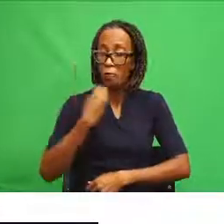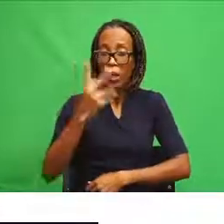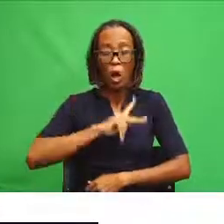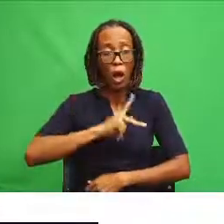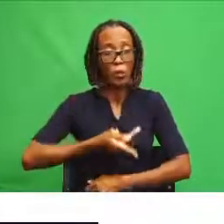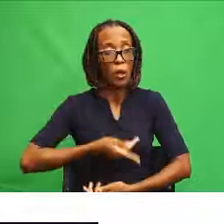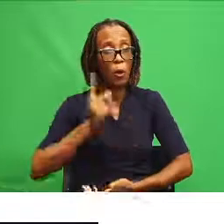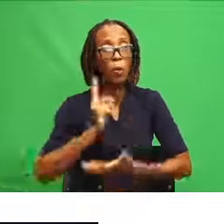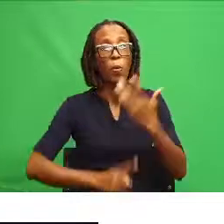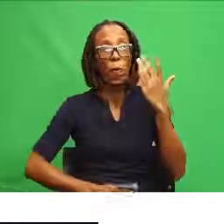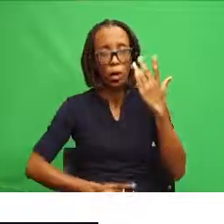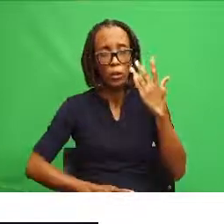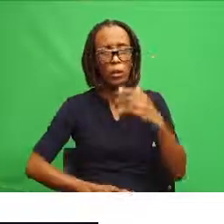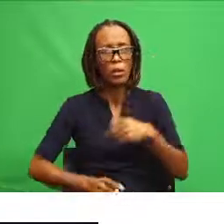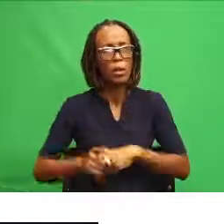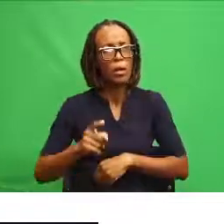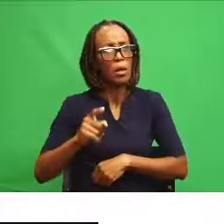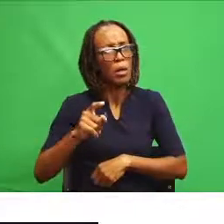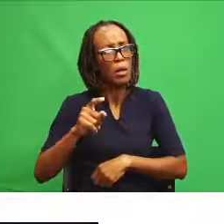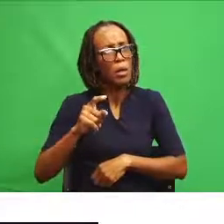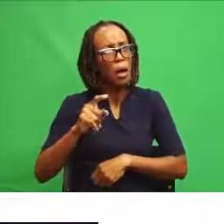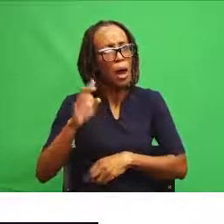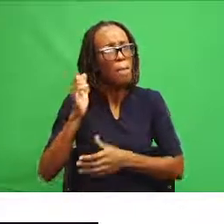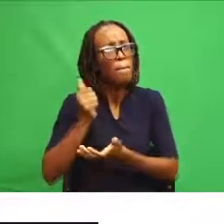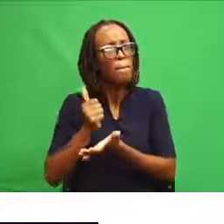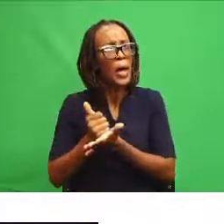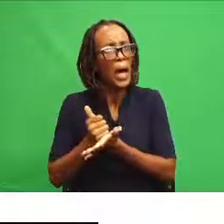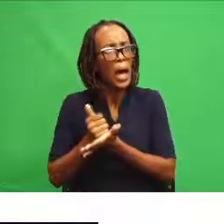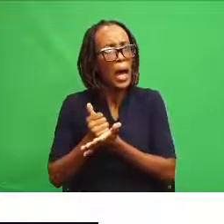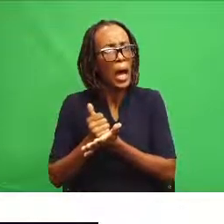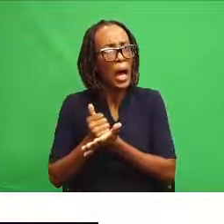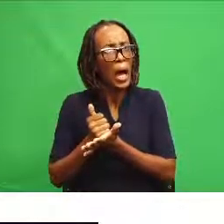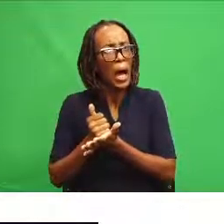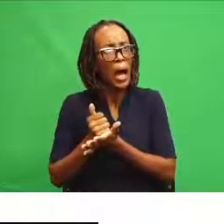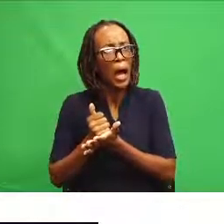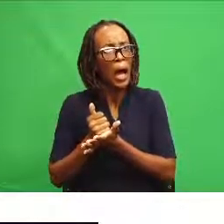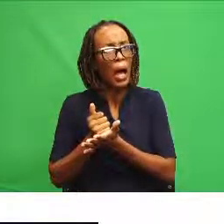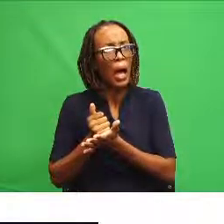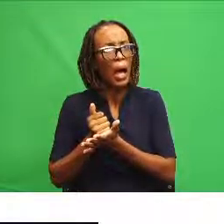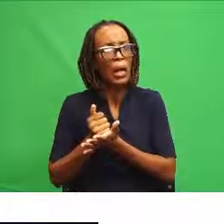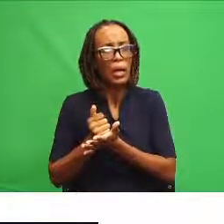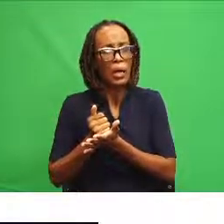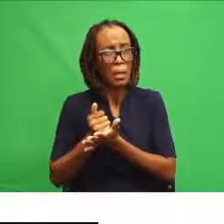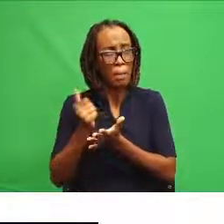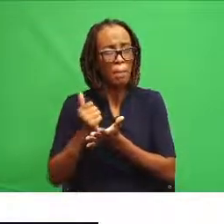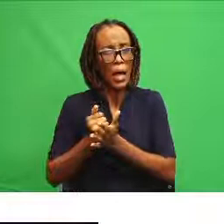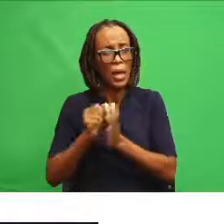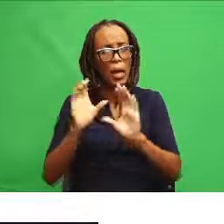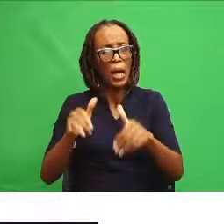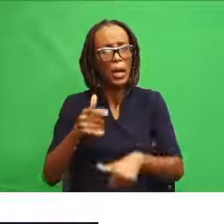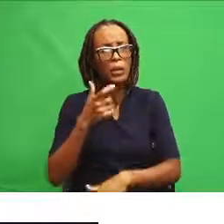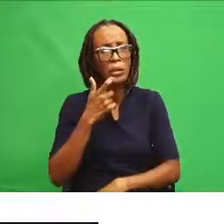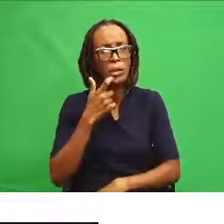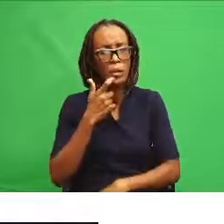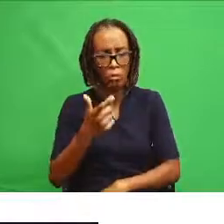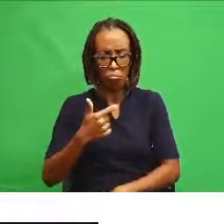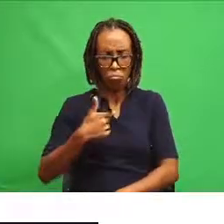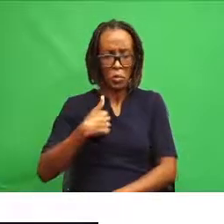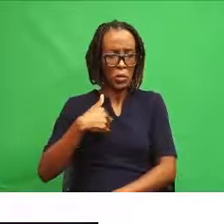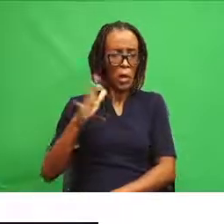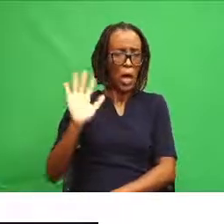I found out subsequently that the bank can decline, the trust company can decline